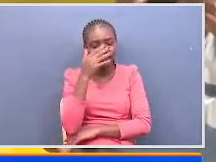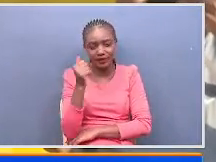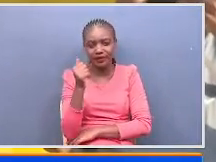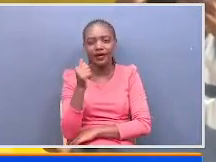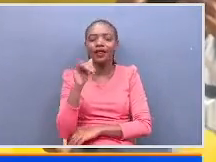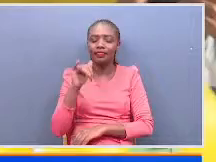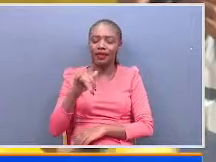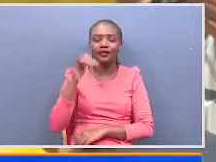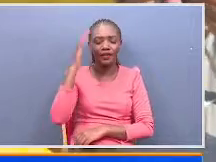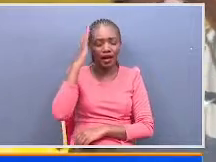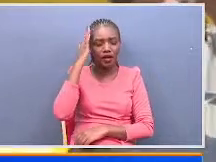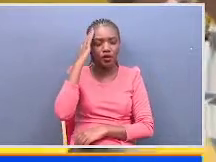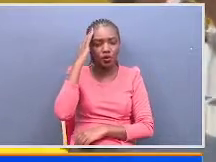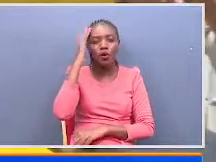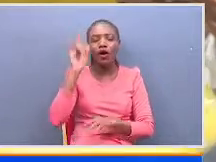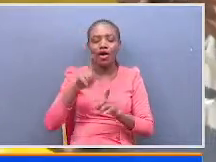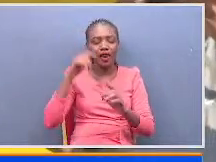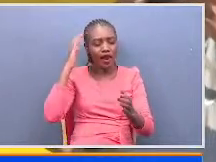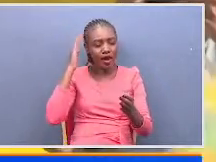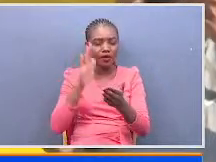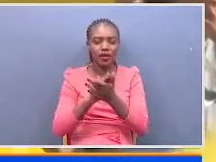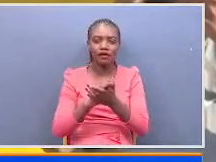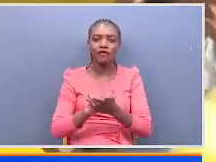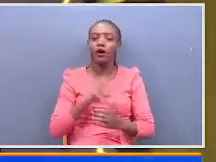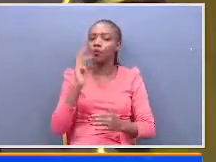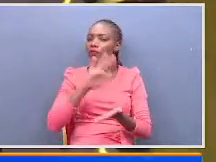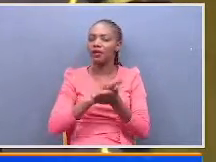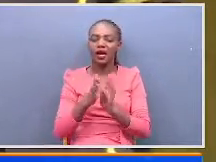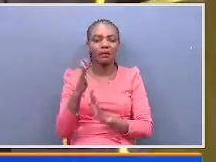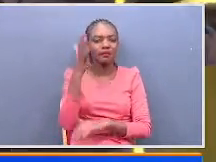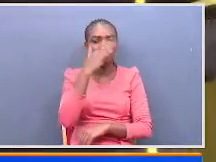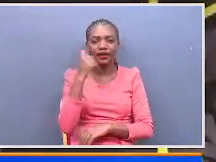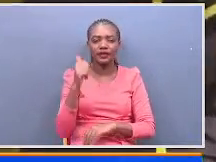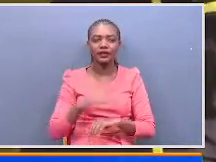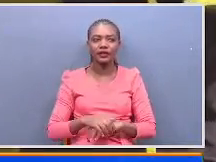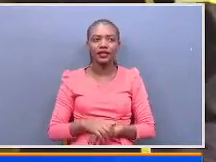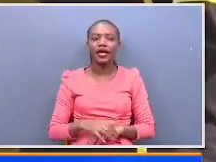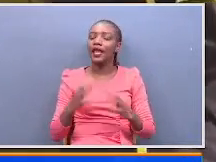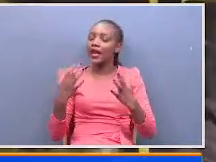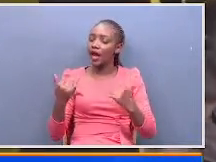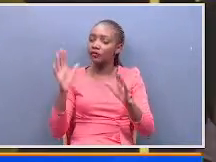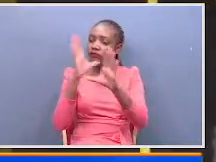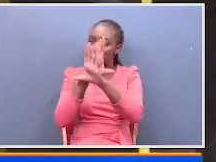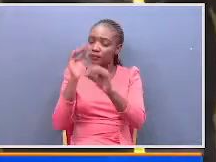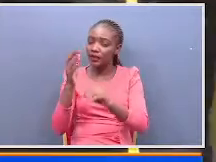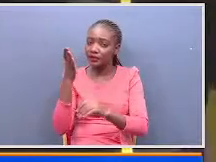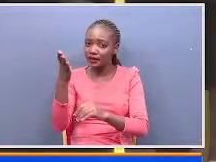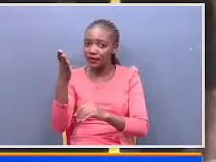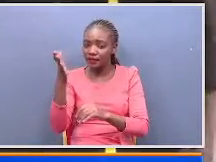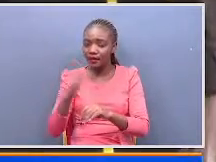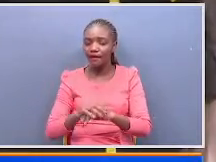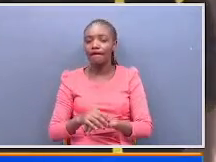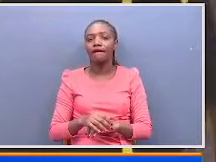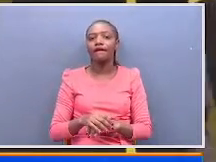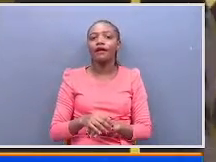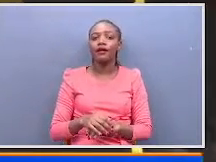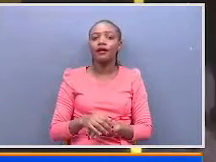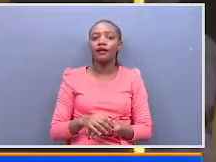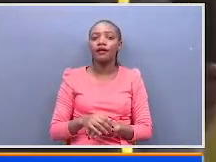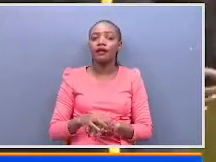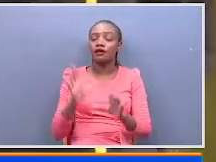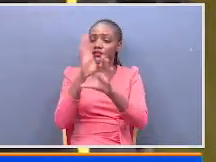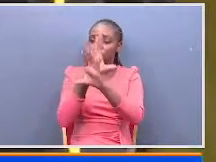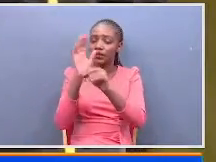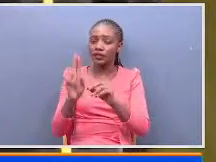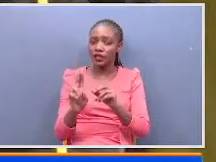I know you know that it is going to be phenomenal. Mr. President, outgoing president